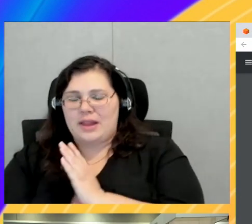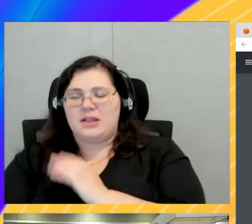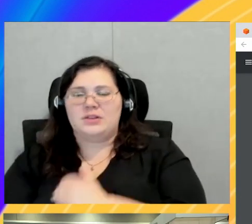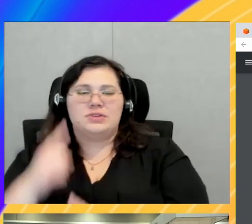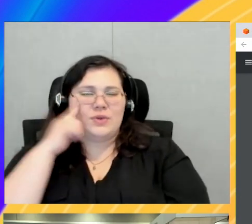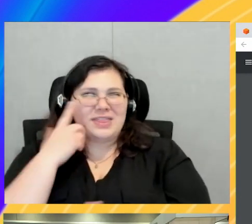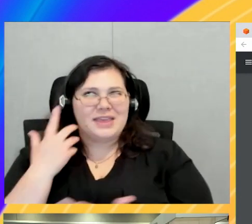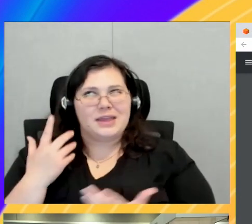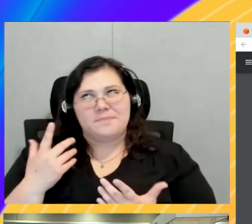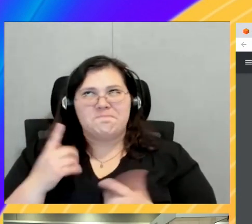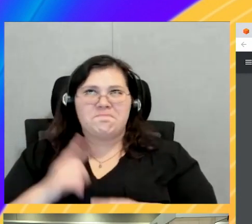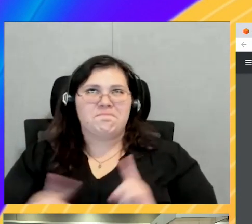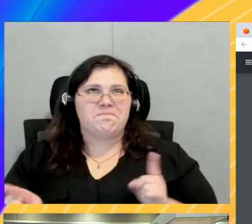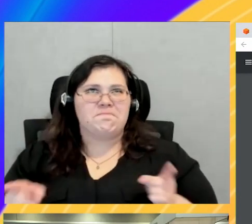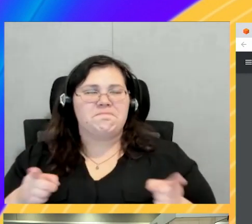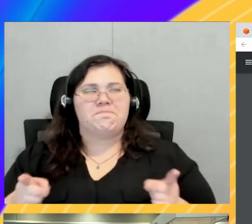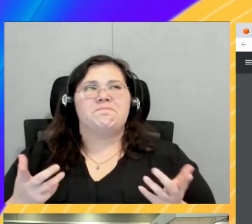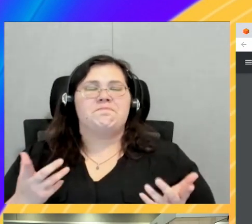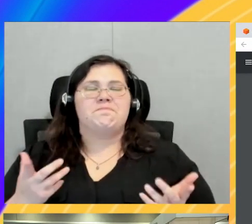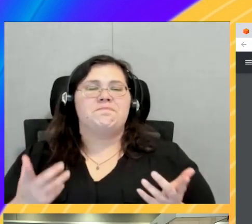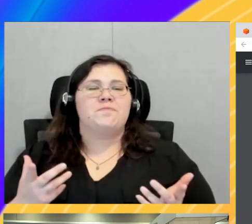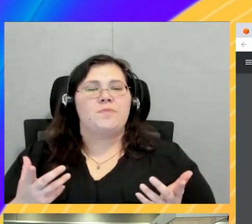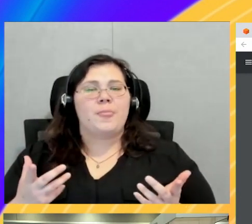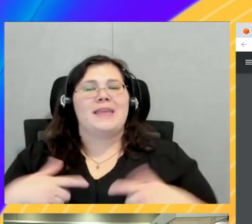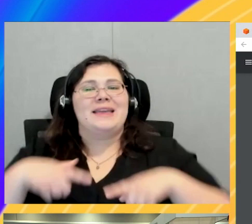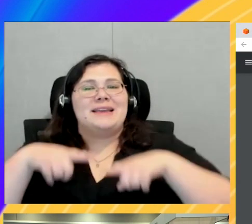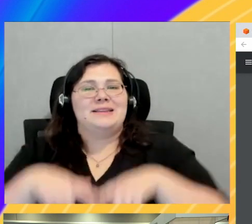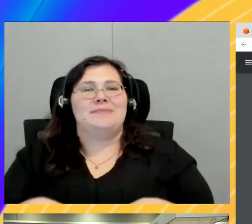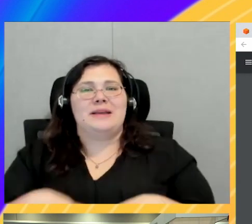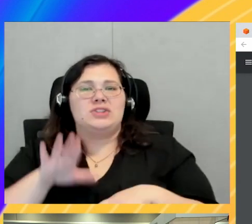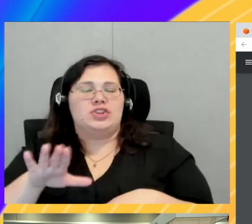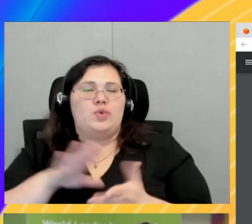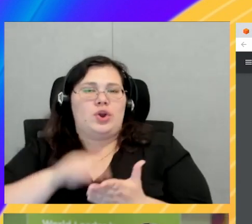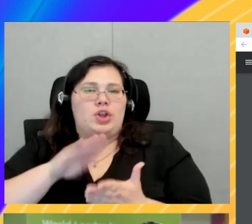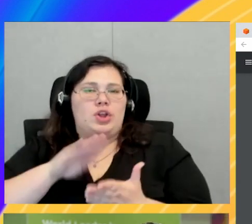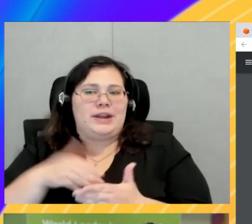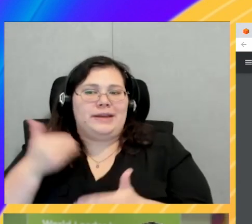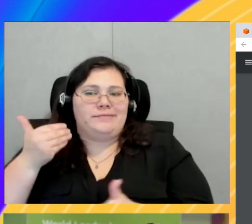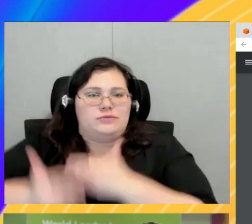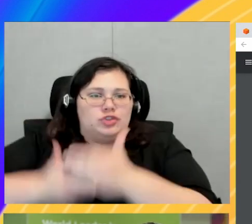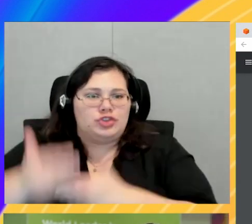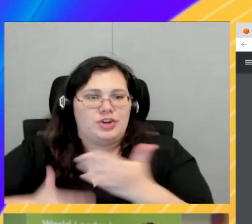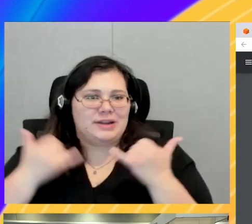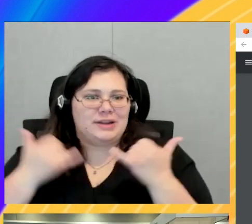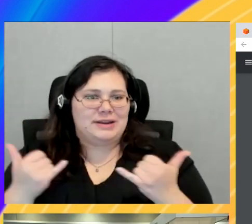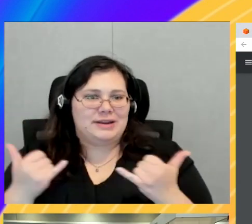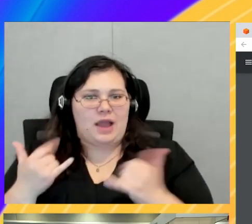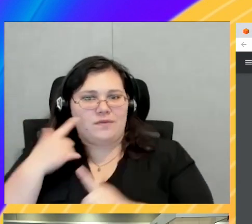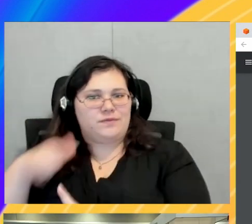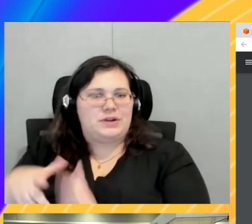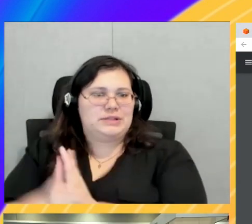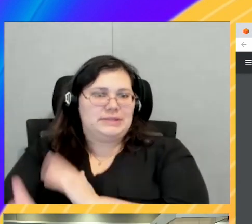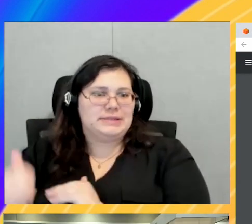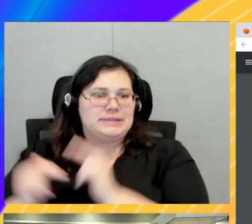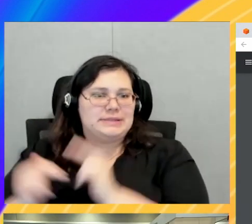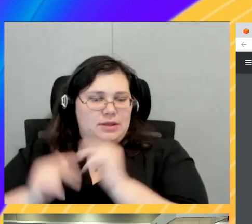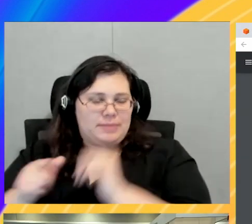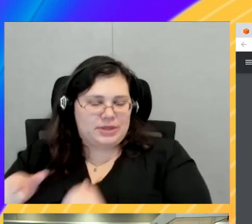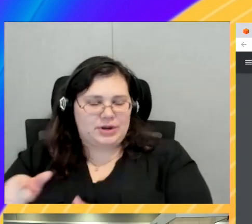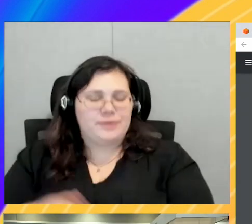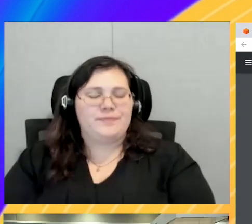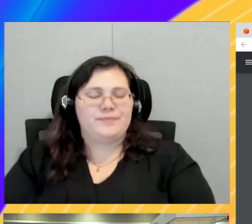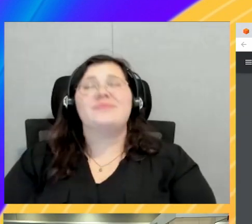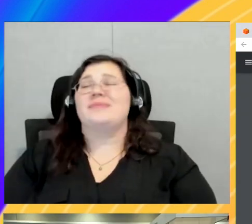way where it's based on where your learning journey is as of today. Cool. That is awesome. I'm a big fan of training and certification. That's